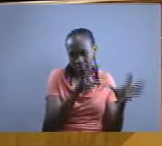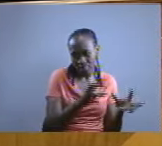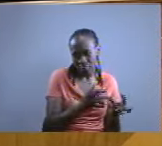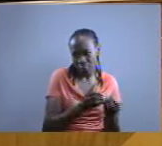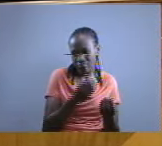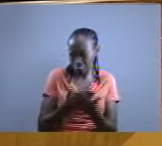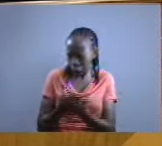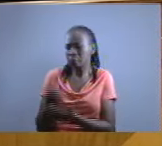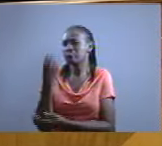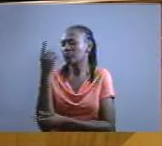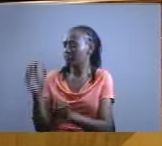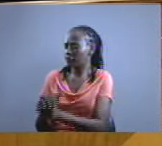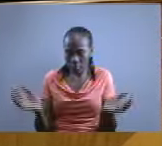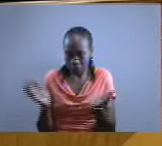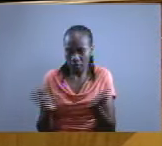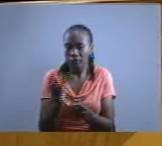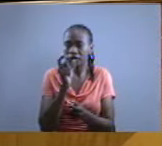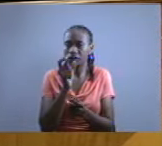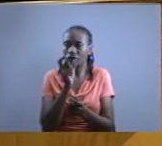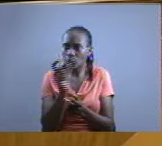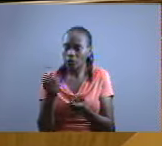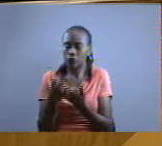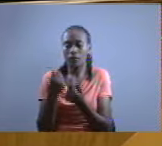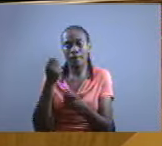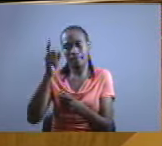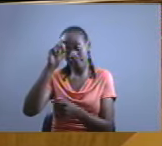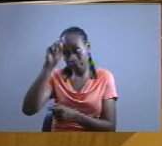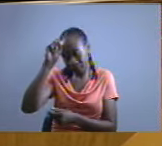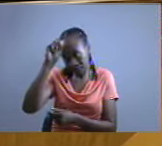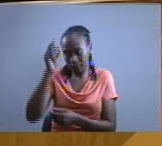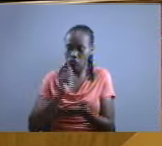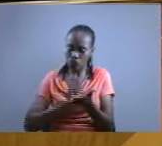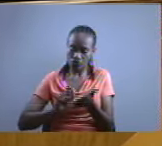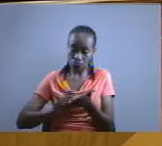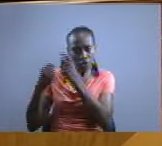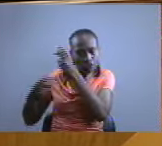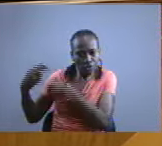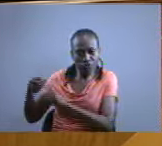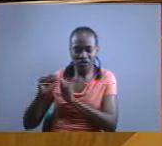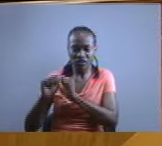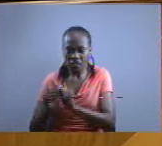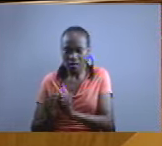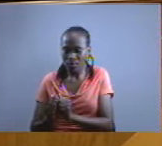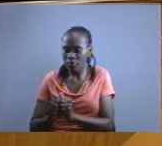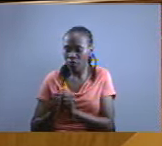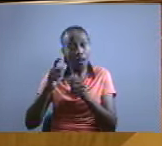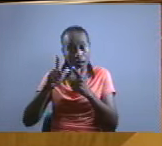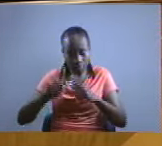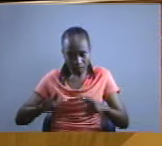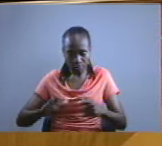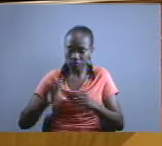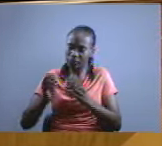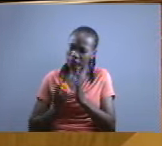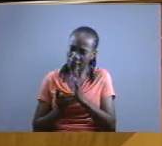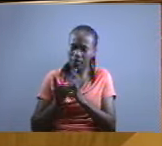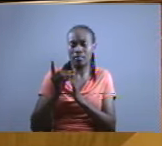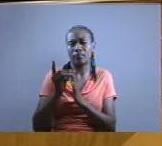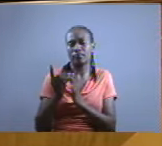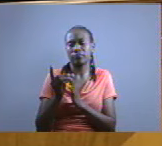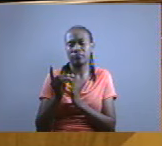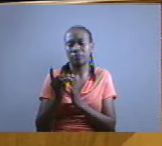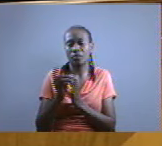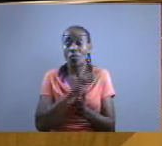Vunzuku Vyatinzimi, Tata Nelson Mandela, who wrote the following, their poetry, because it is